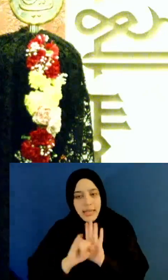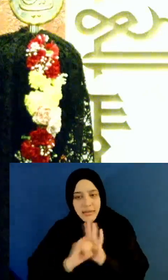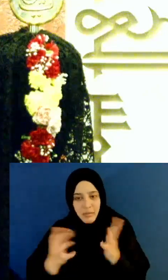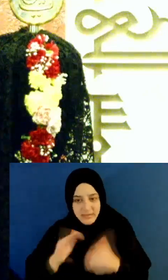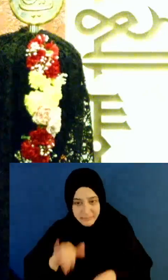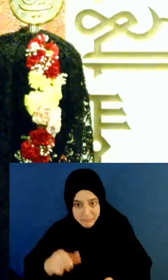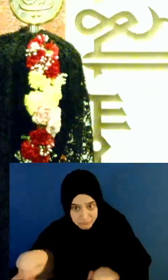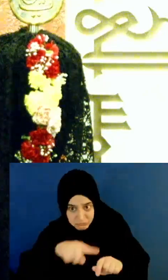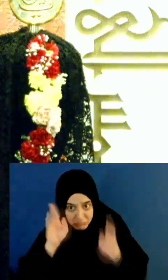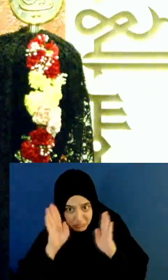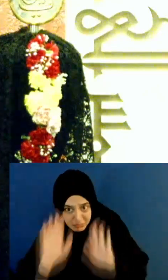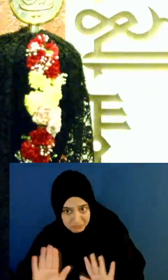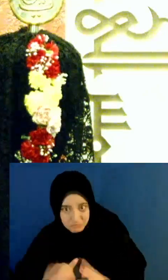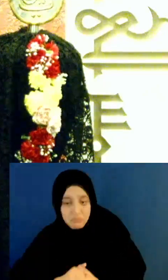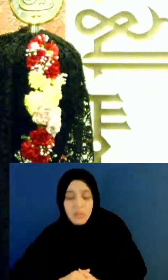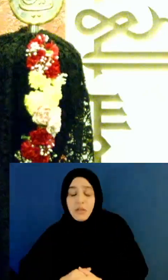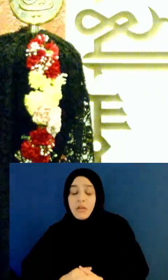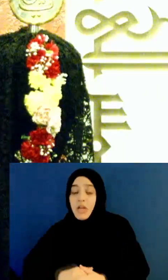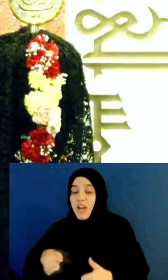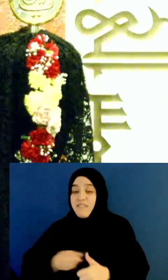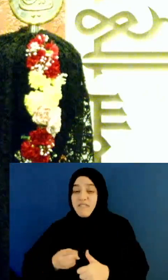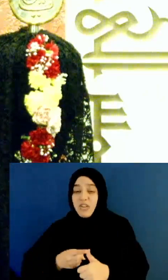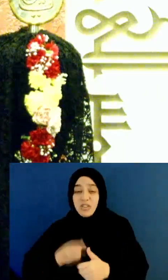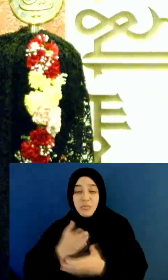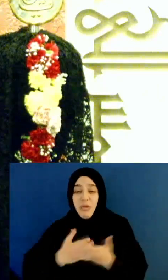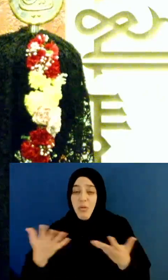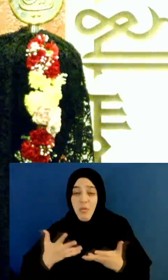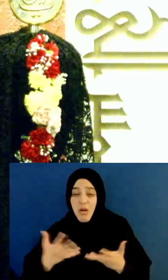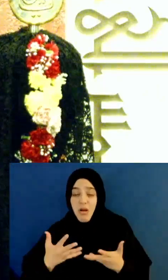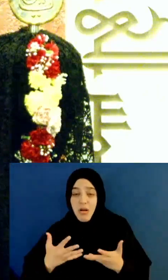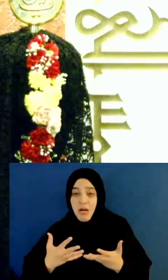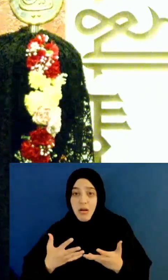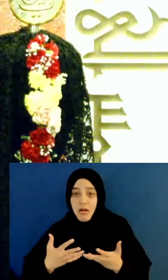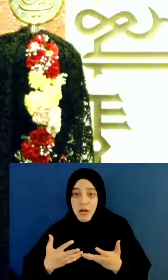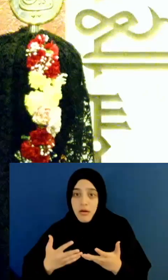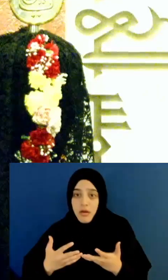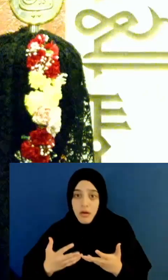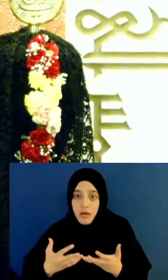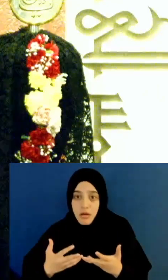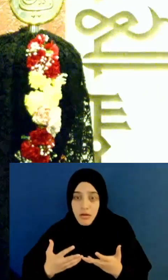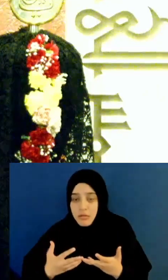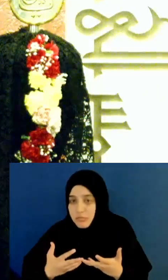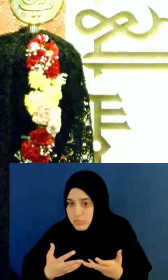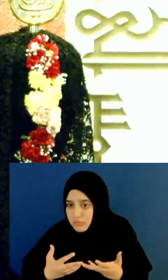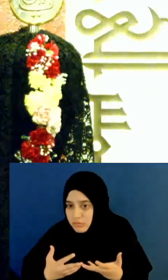The first composition of an identity is land.